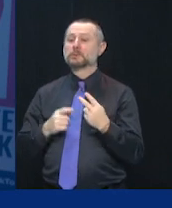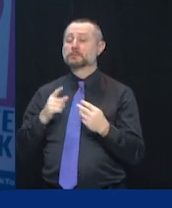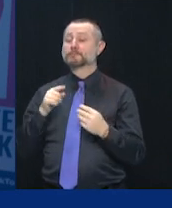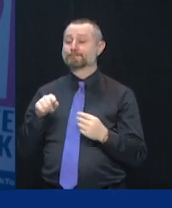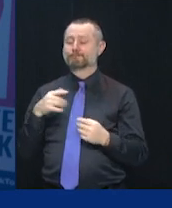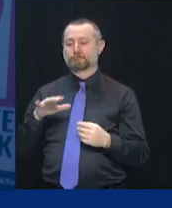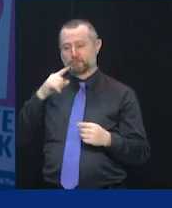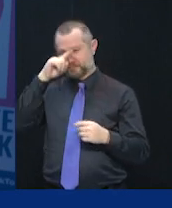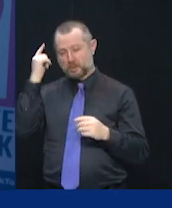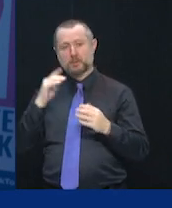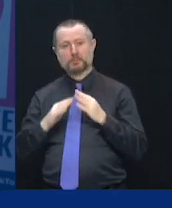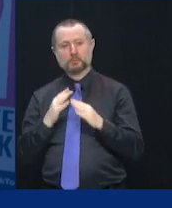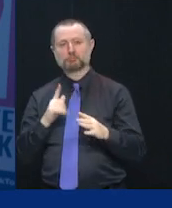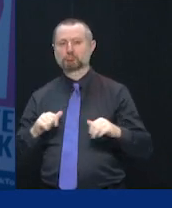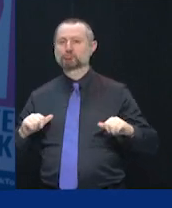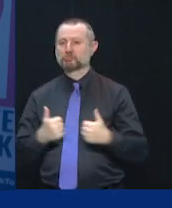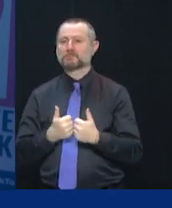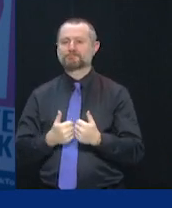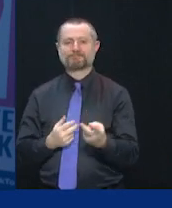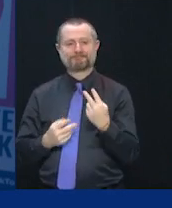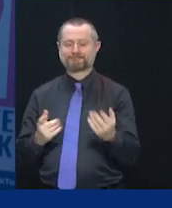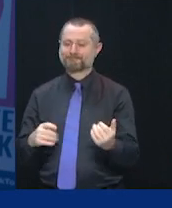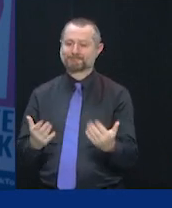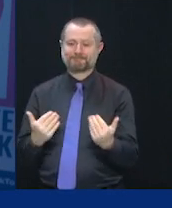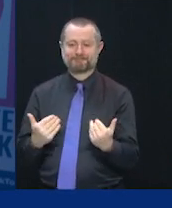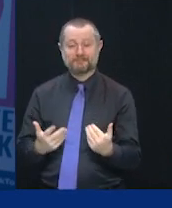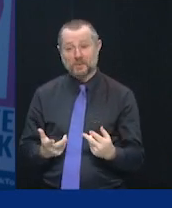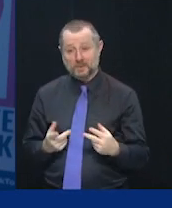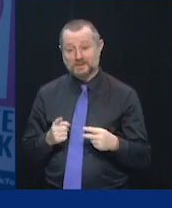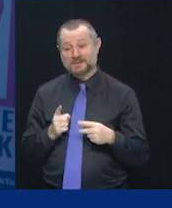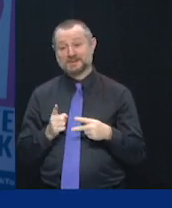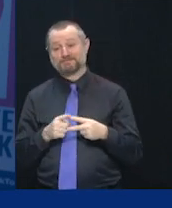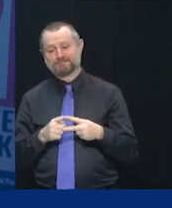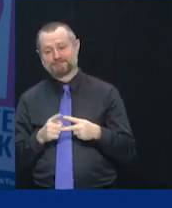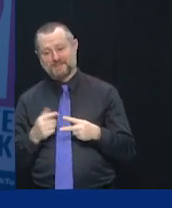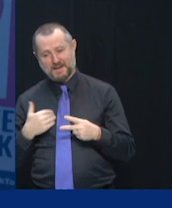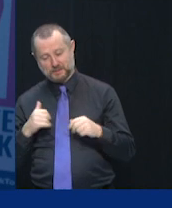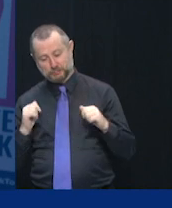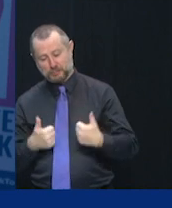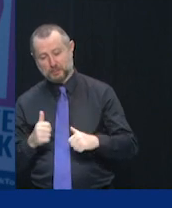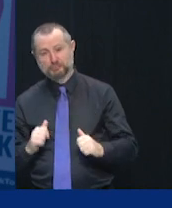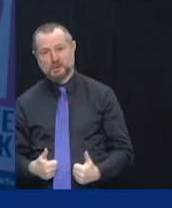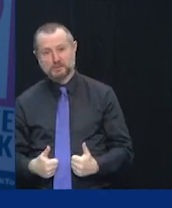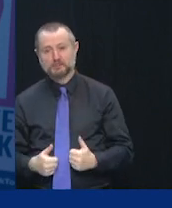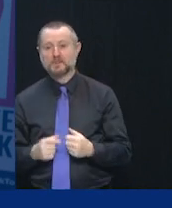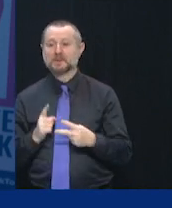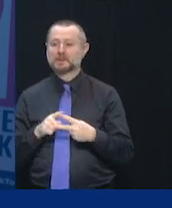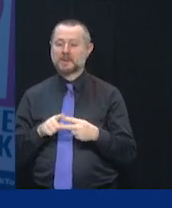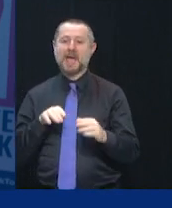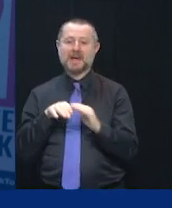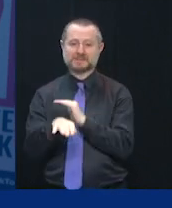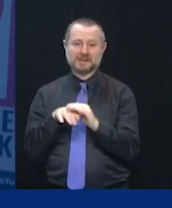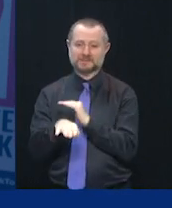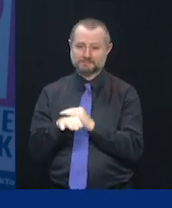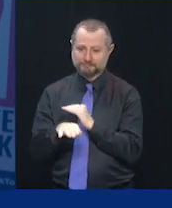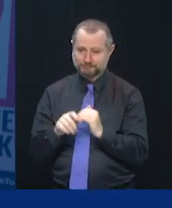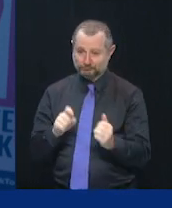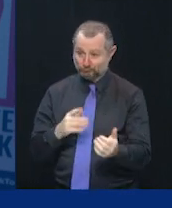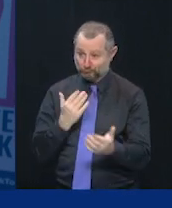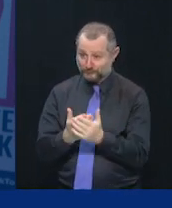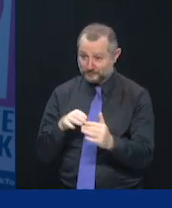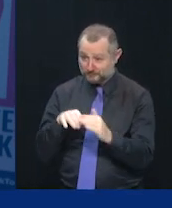And there are two challenges. One, access. Can they get it? Is it